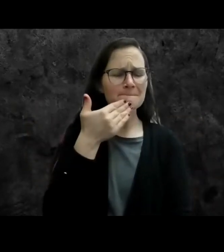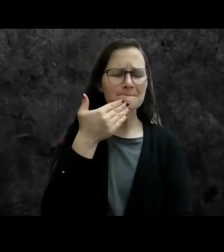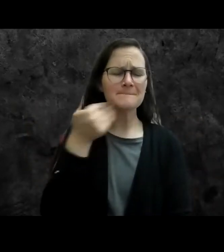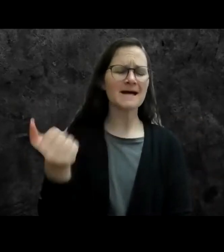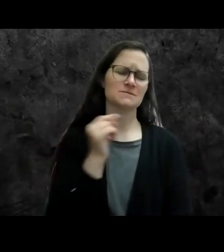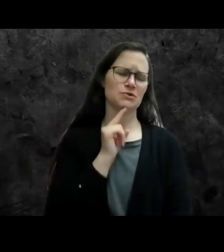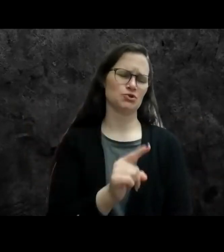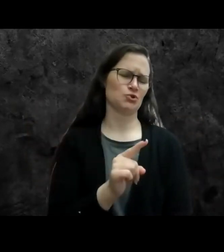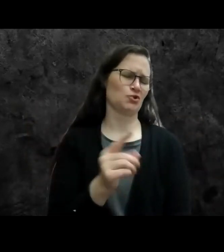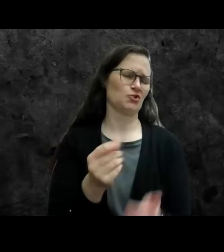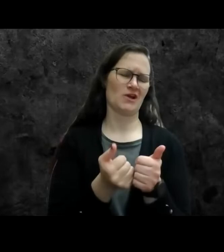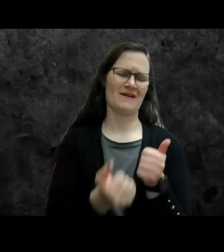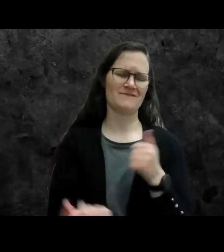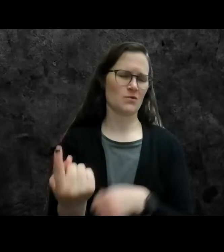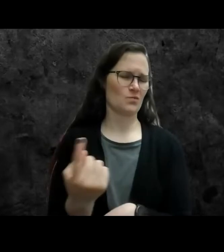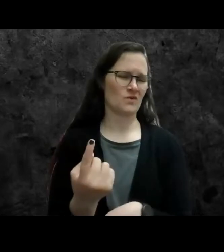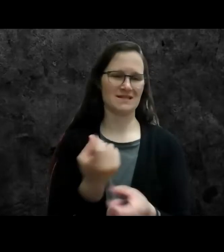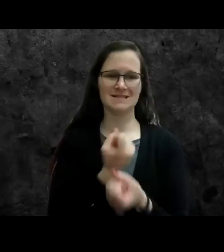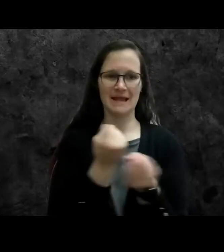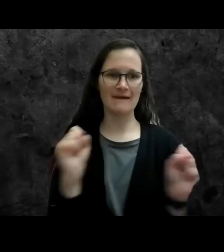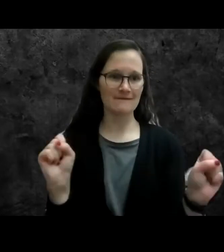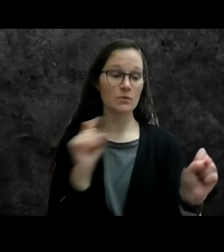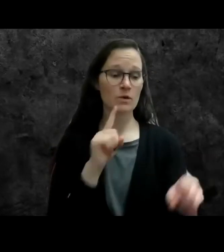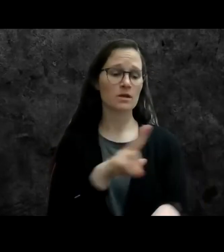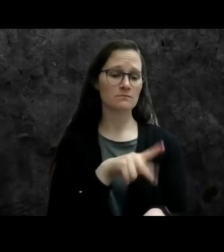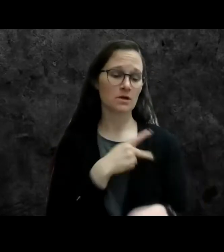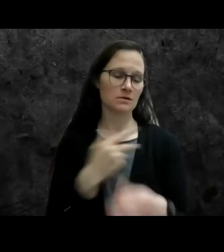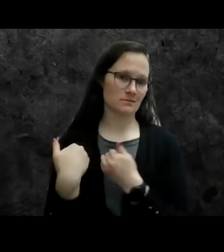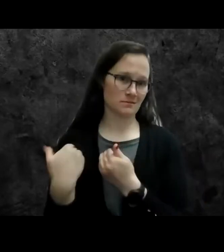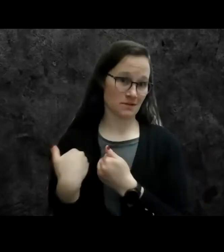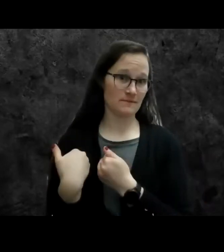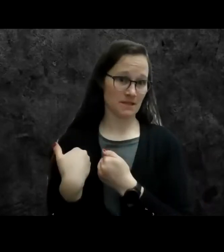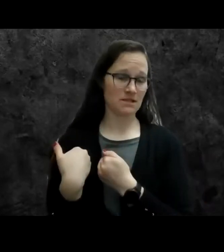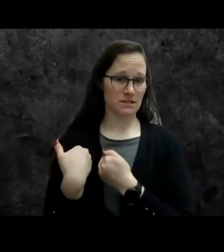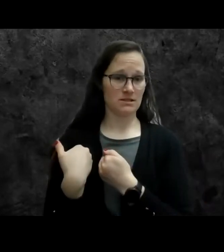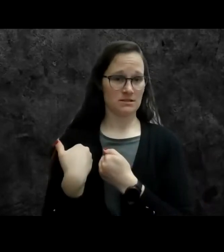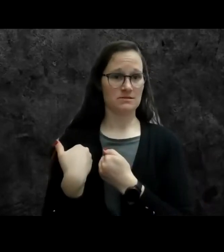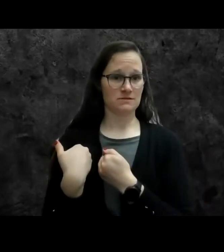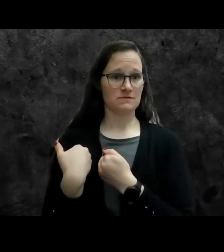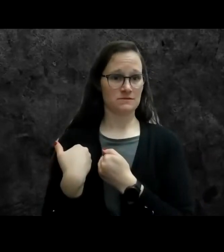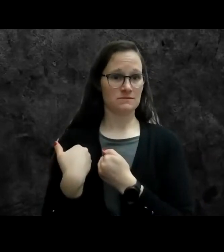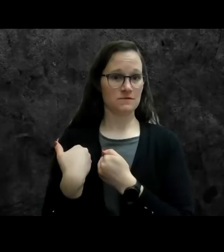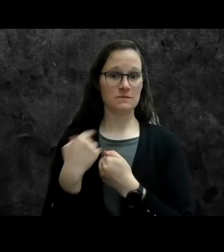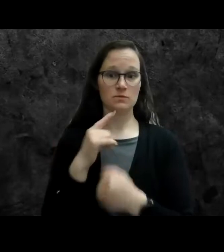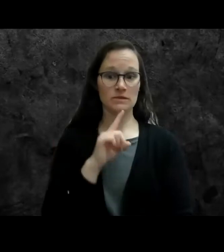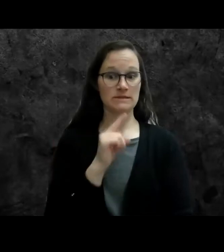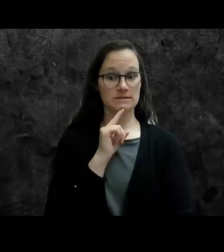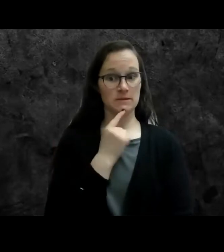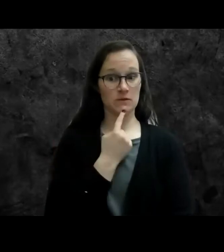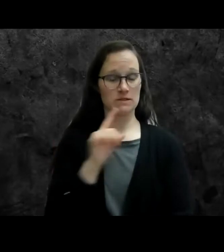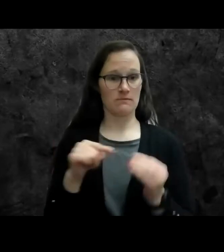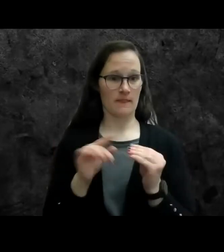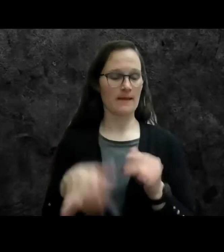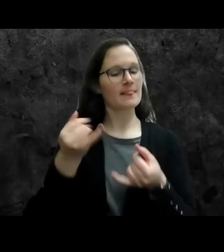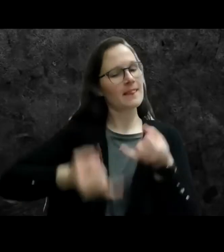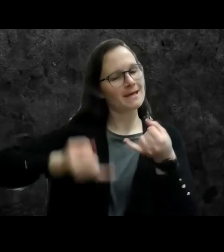safe. In addition, though, it's really our own personal responsibility for taking that so seriously. And last, just so you